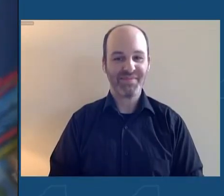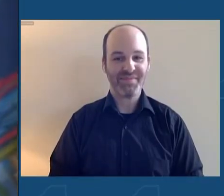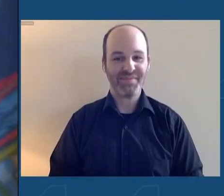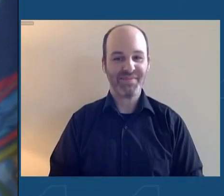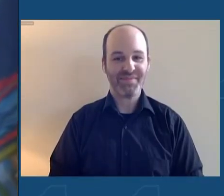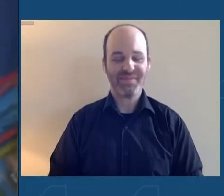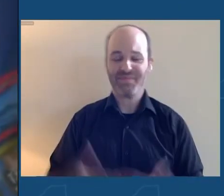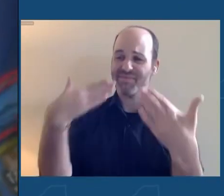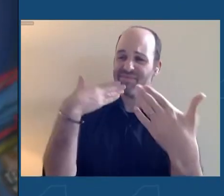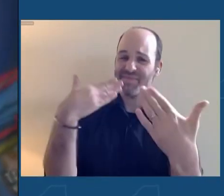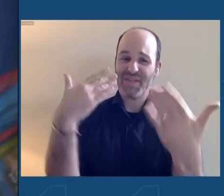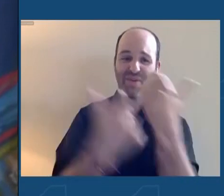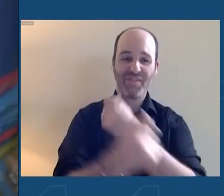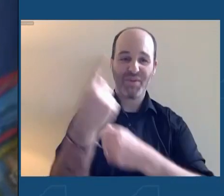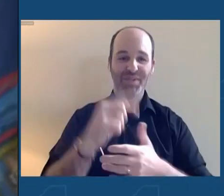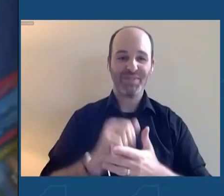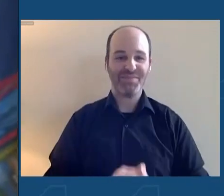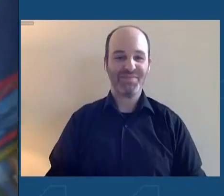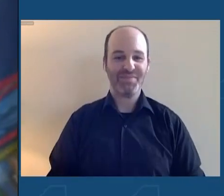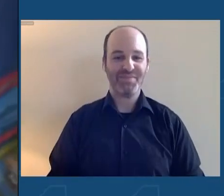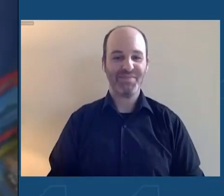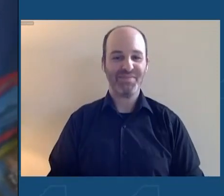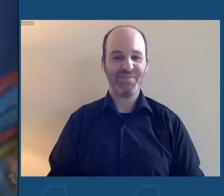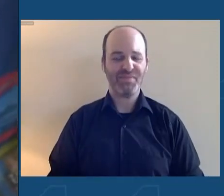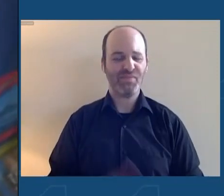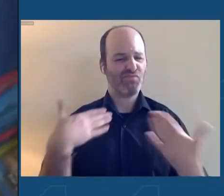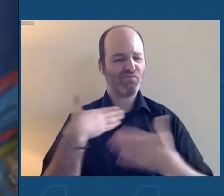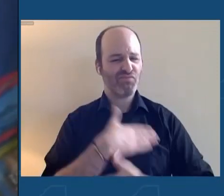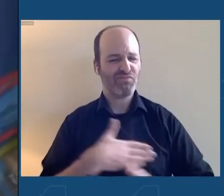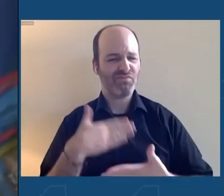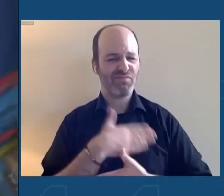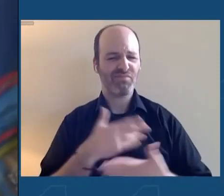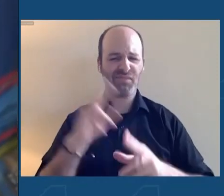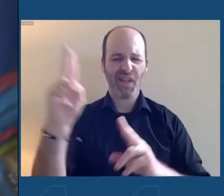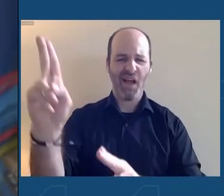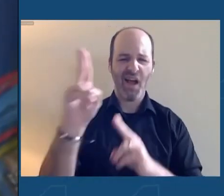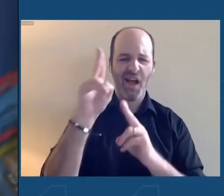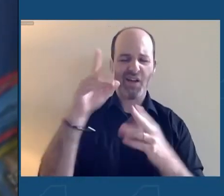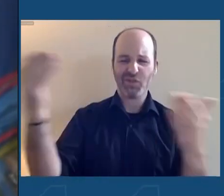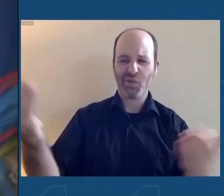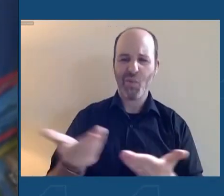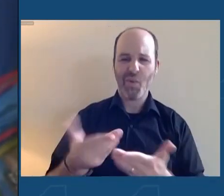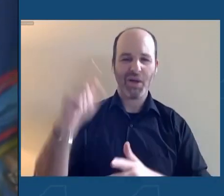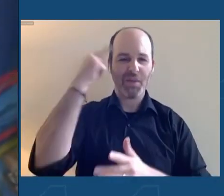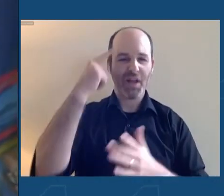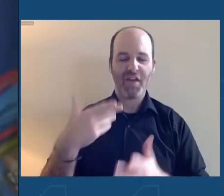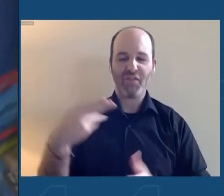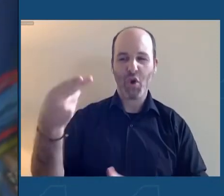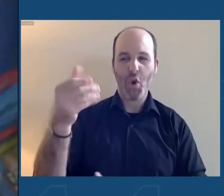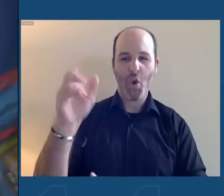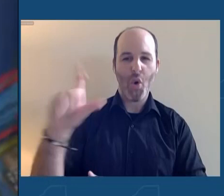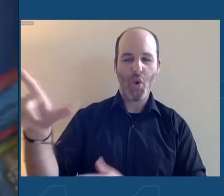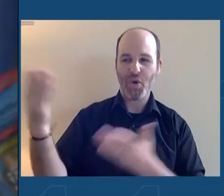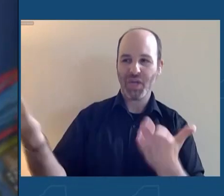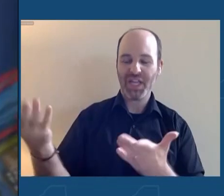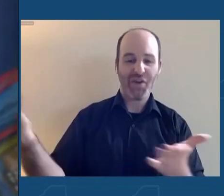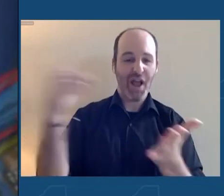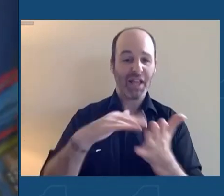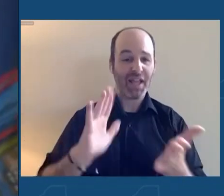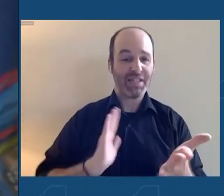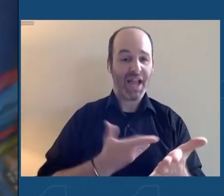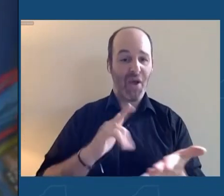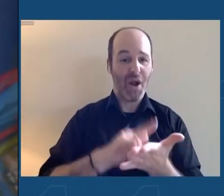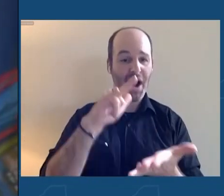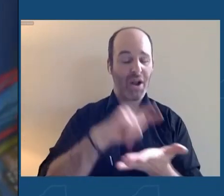Thank you, everyone. It's a pleasure and an honor to welcome Governor Hochul again to our airport. True story, my